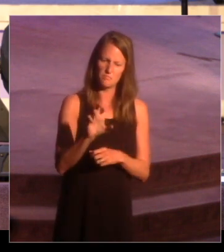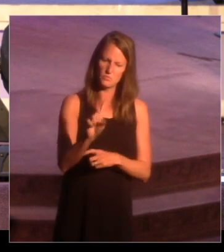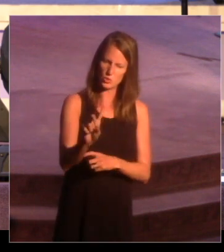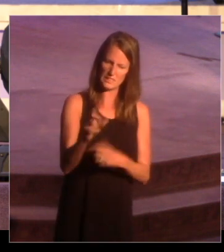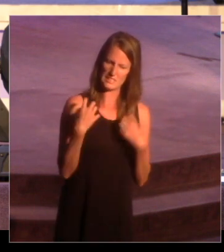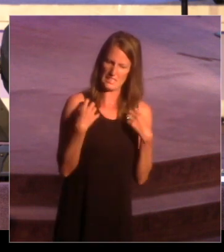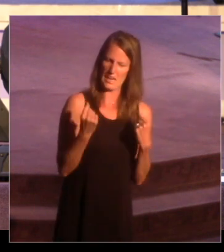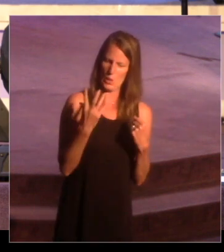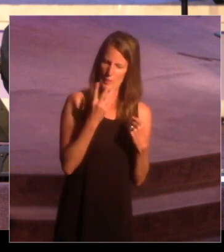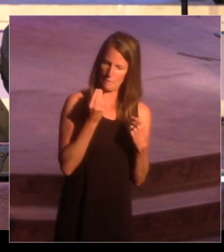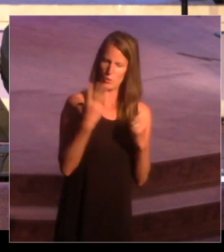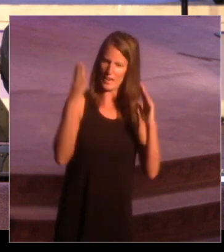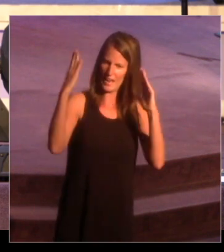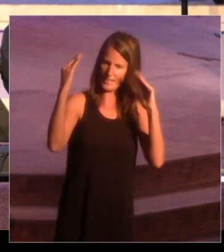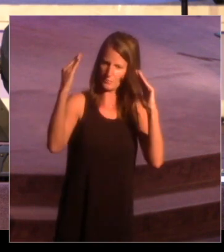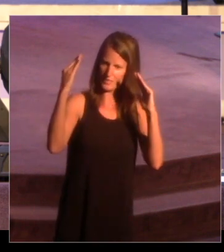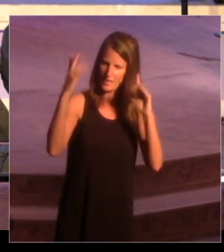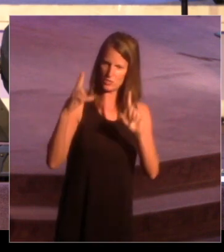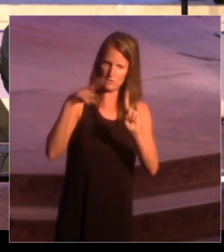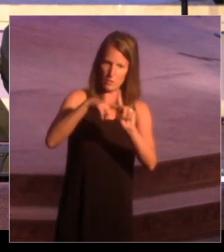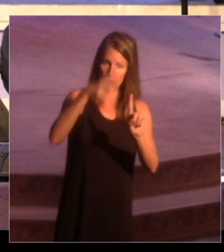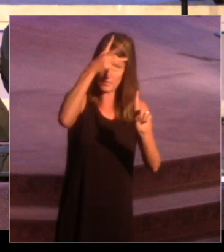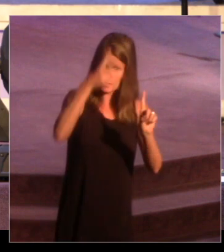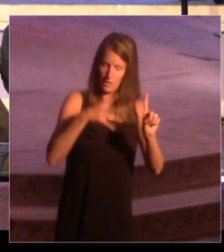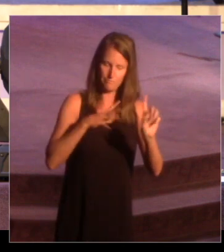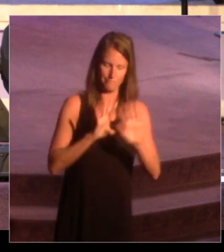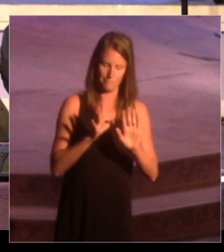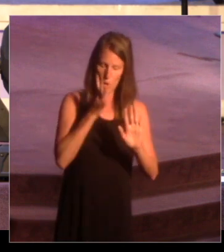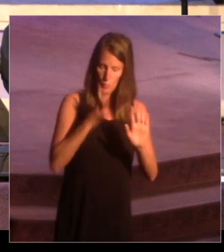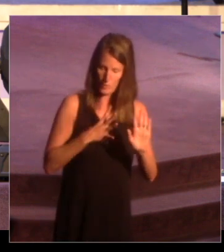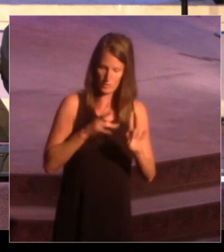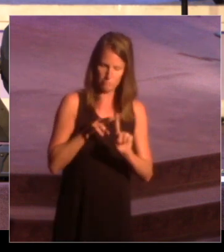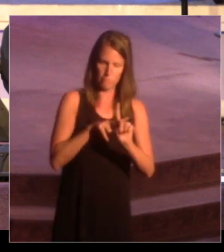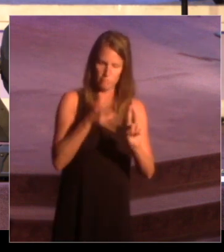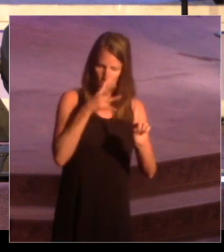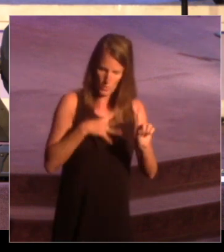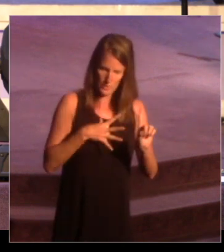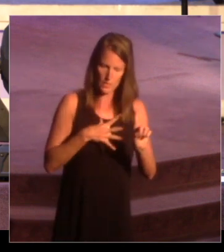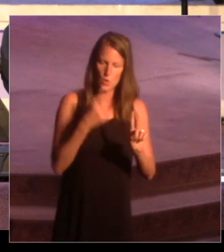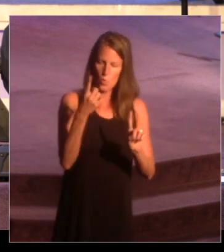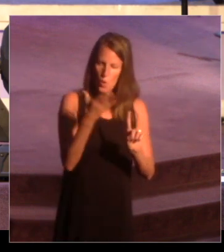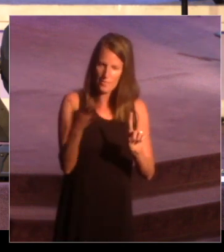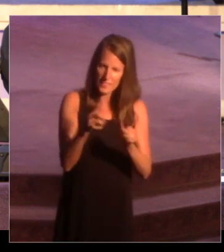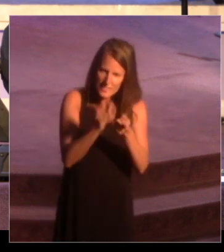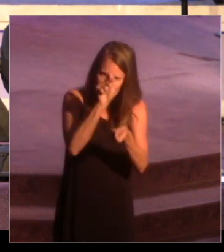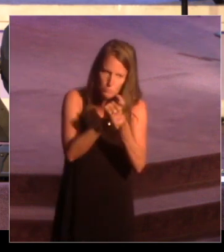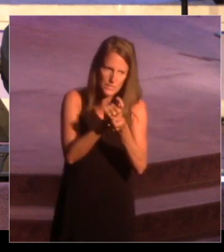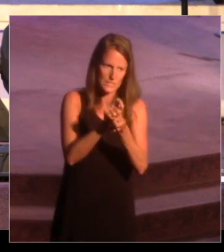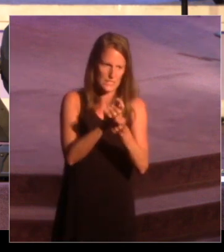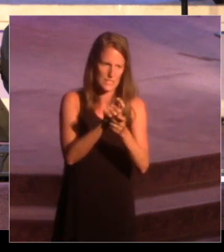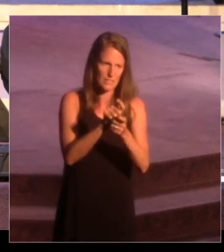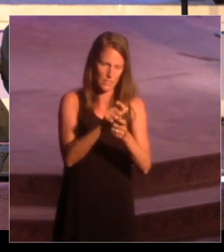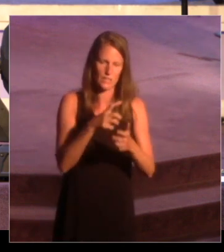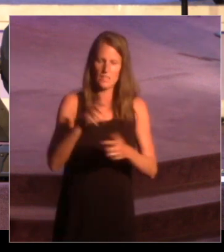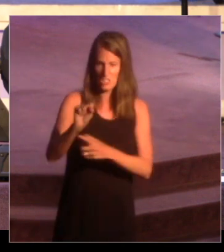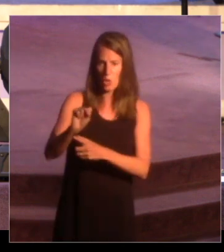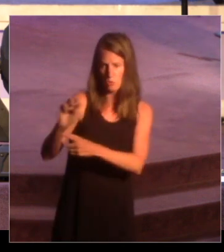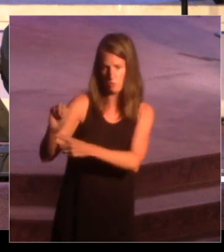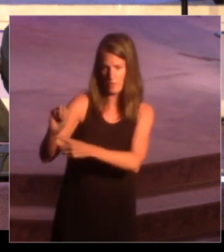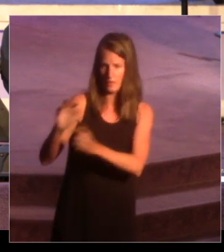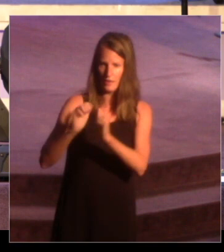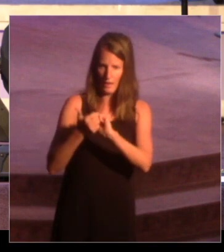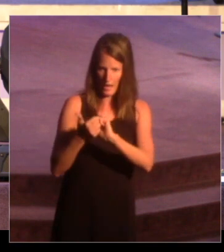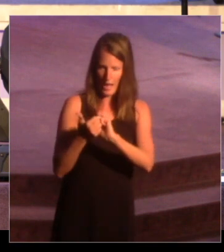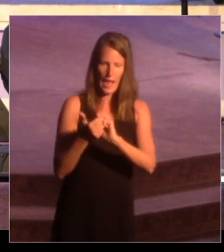these expectations that are placed on women. And one of the things that they specifically attack in it is social media and the way